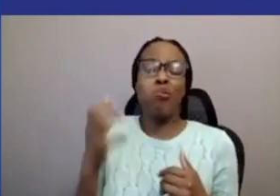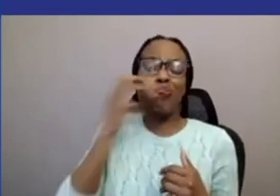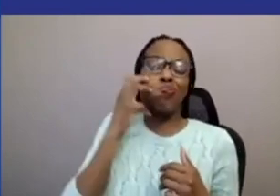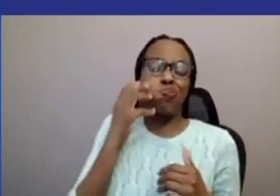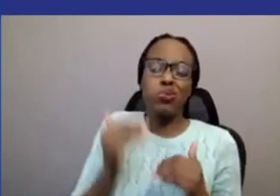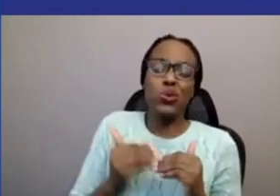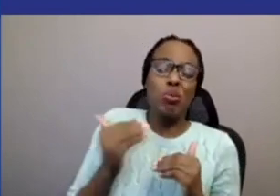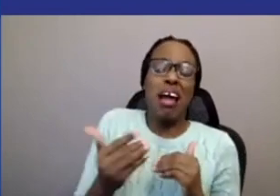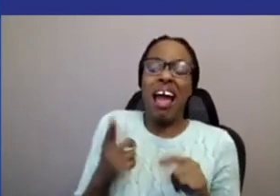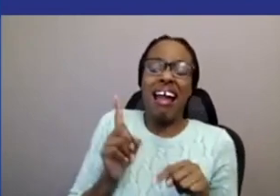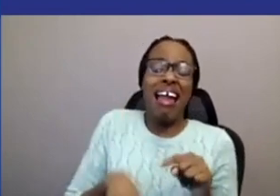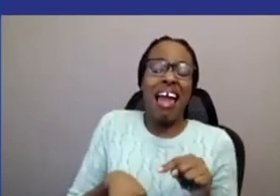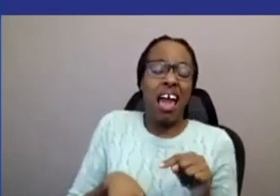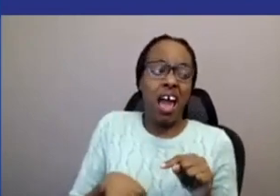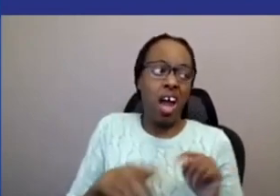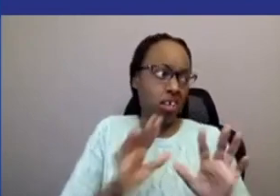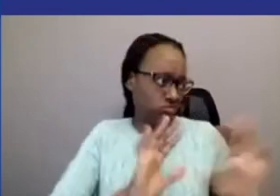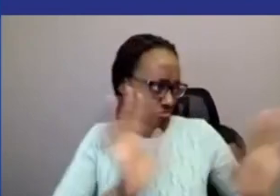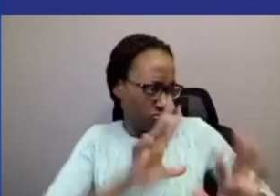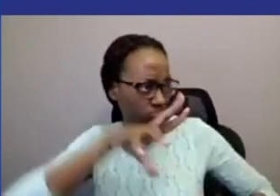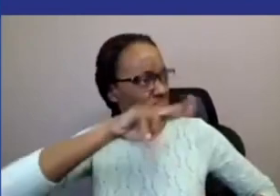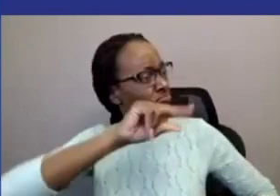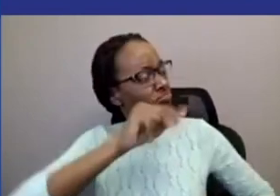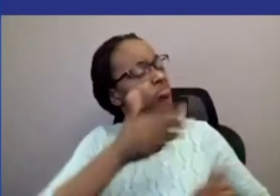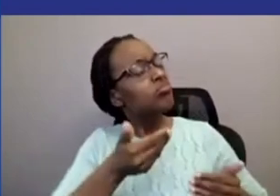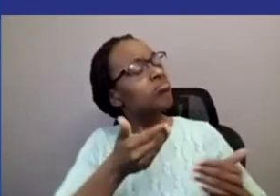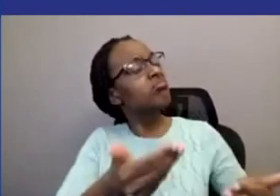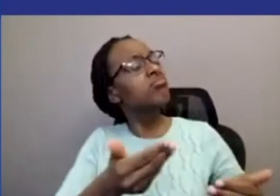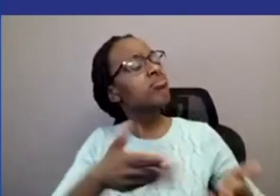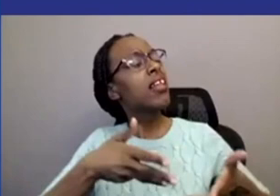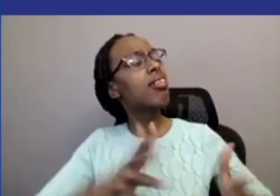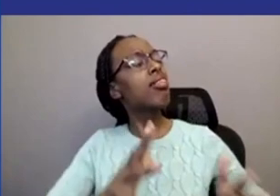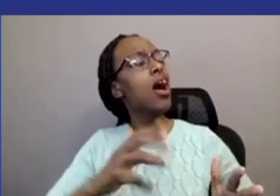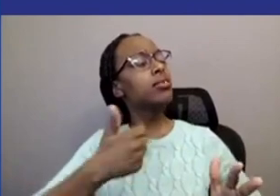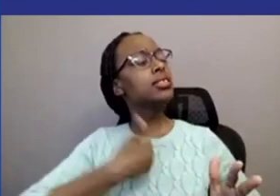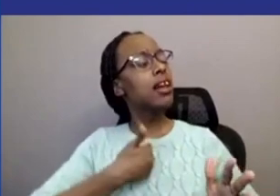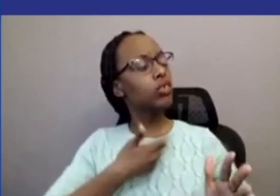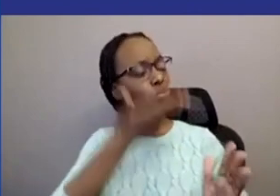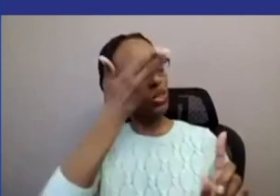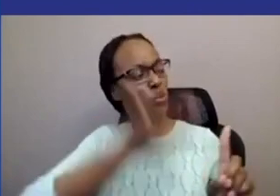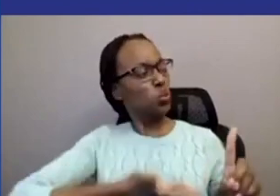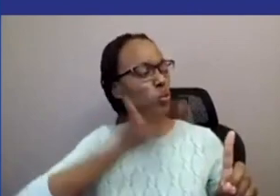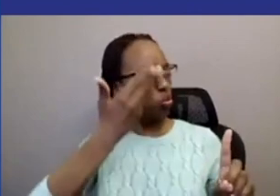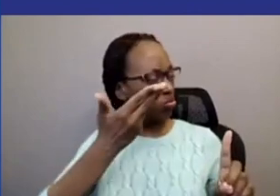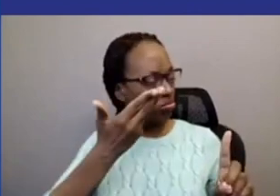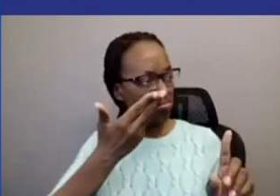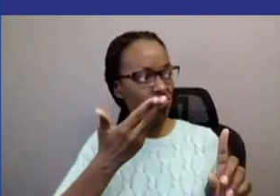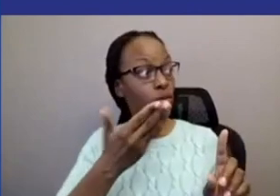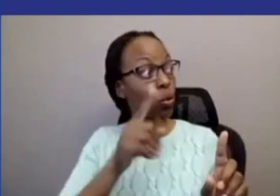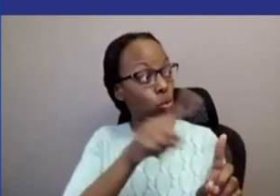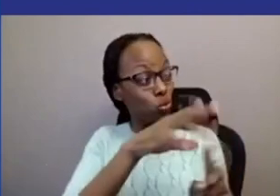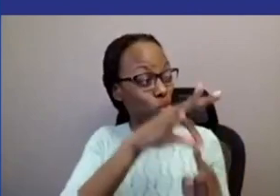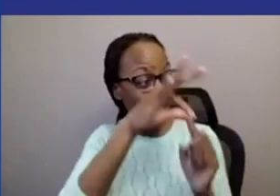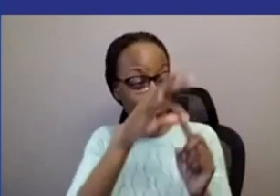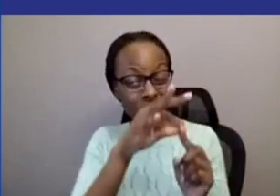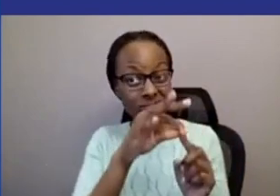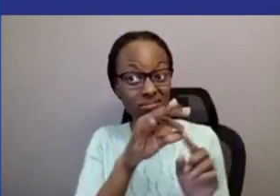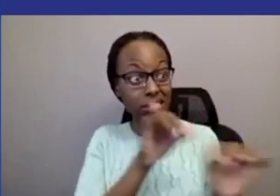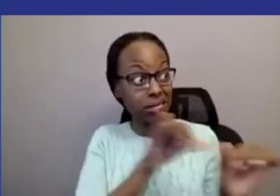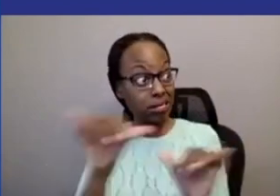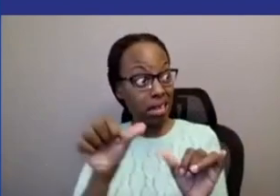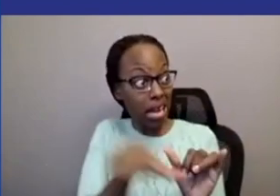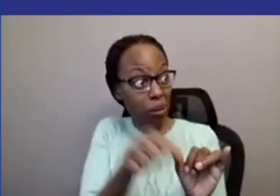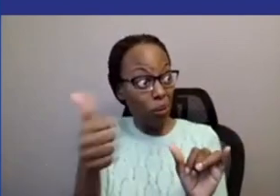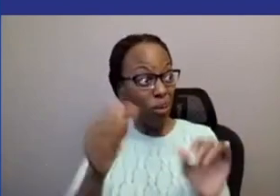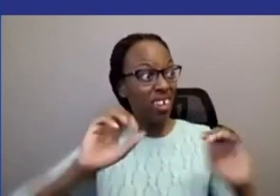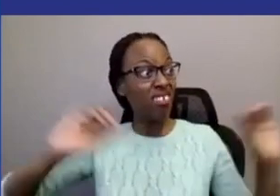too nothing, you're thinking too much. Allow yourself to be just you. No one is like you, no one can replace you. That's an